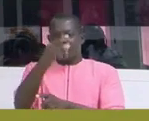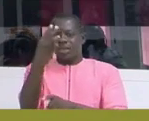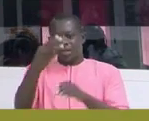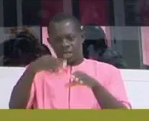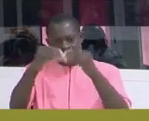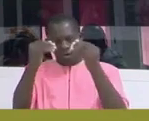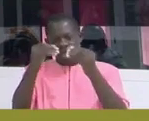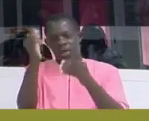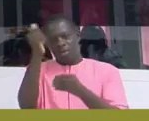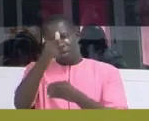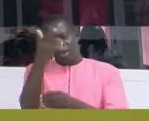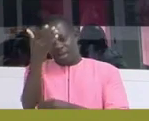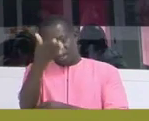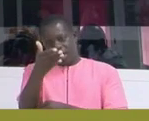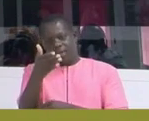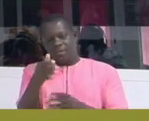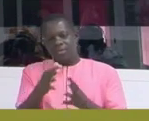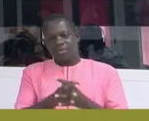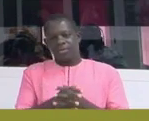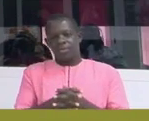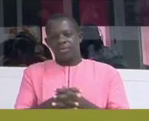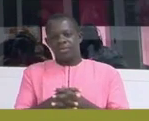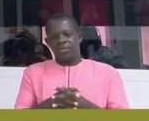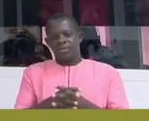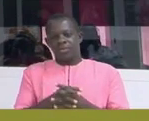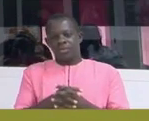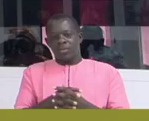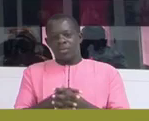to 3,000 is to be paid